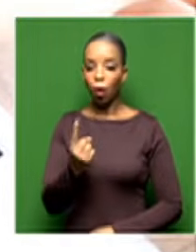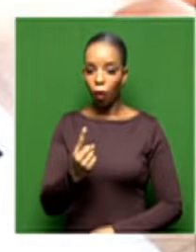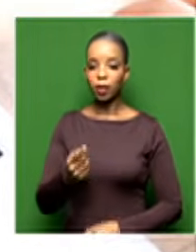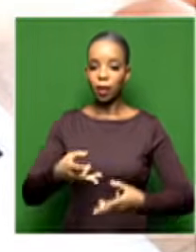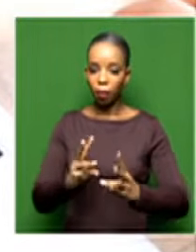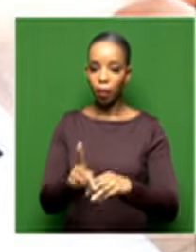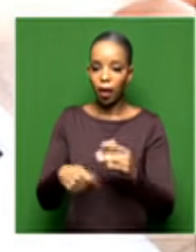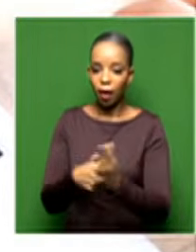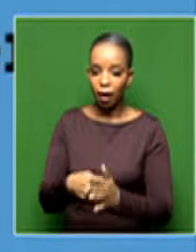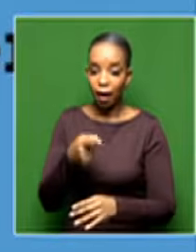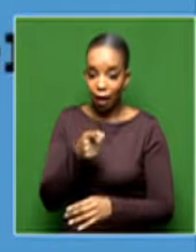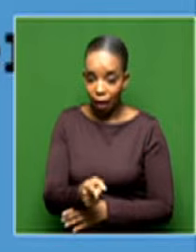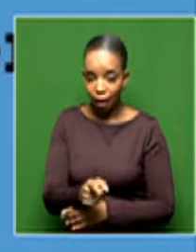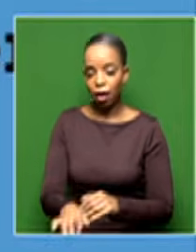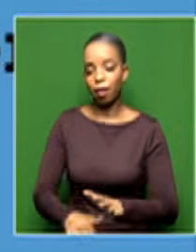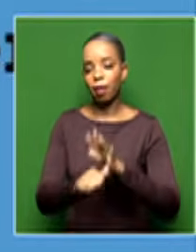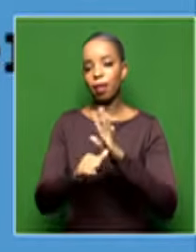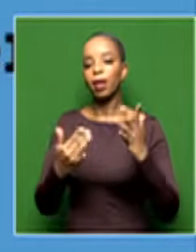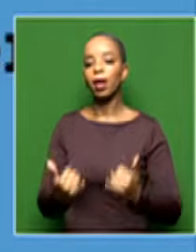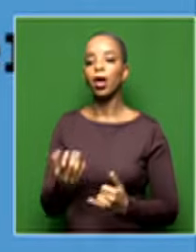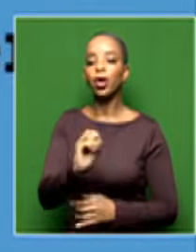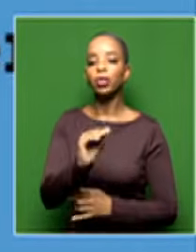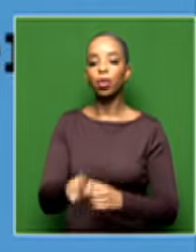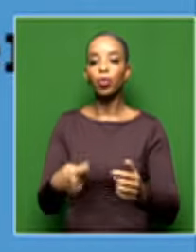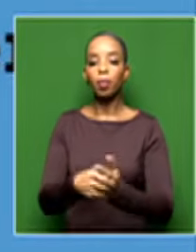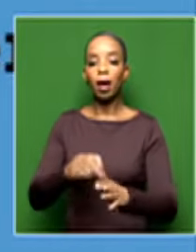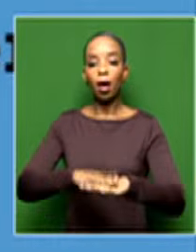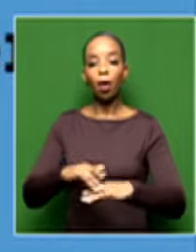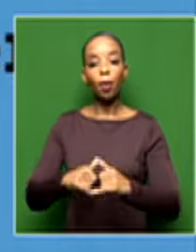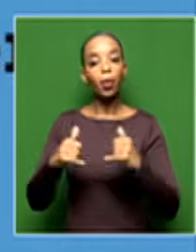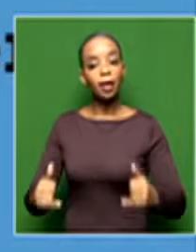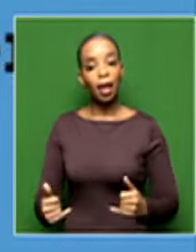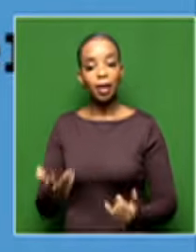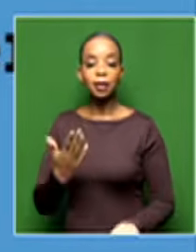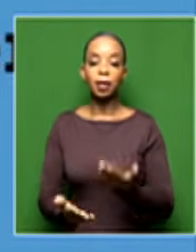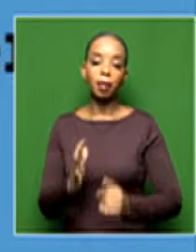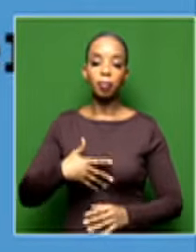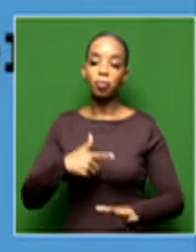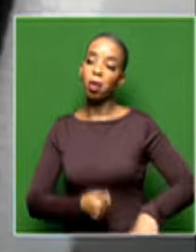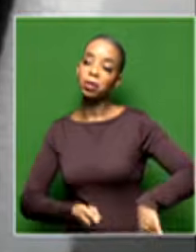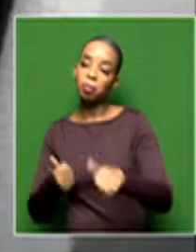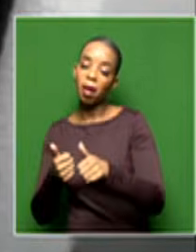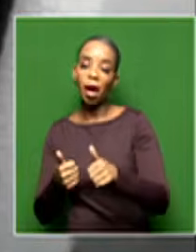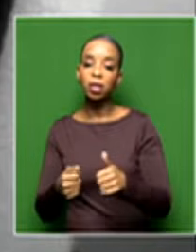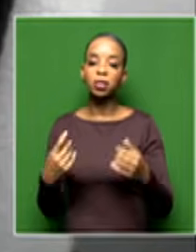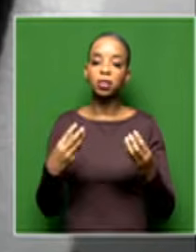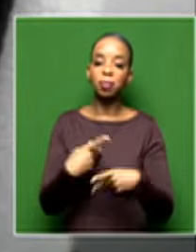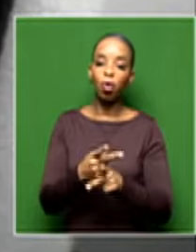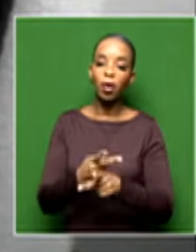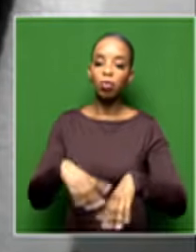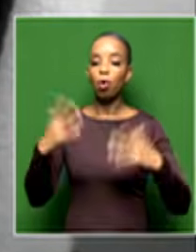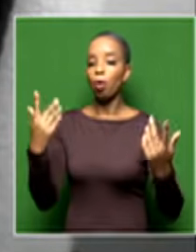very important. So you buy online, you might want to return the product, or you want to collect the product at store, for